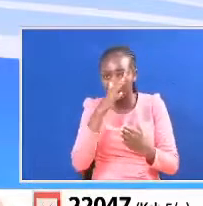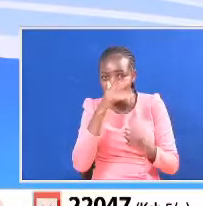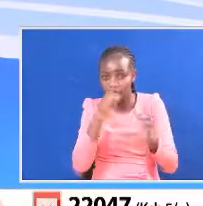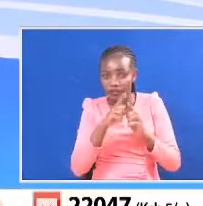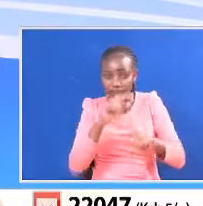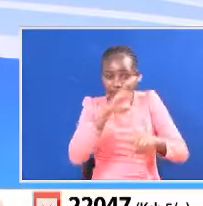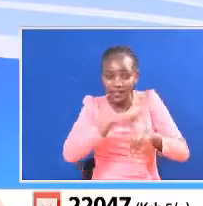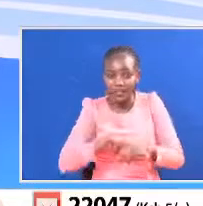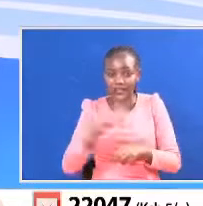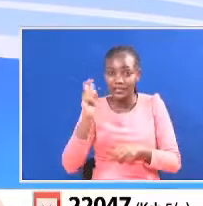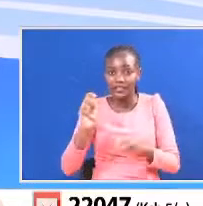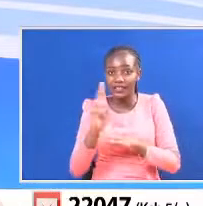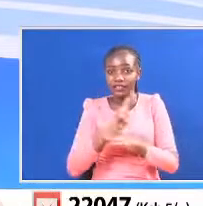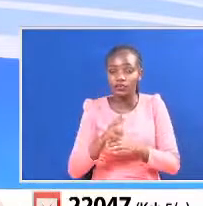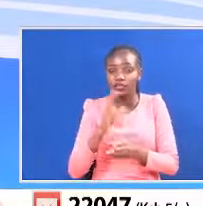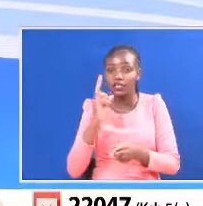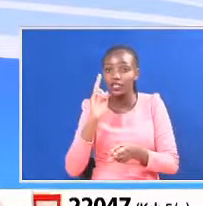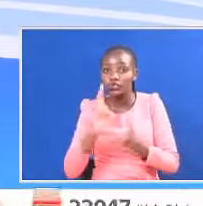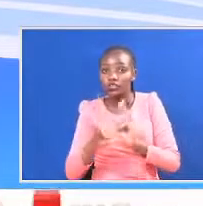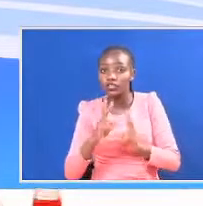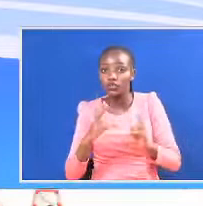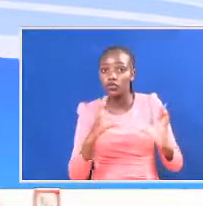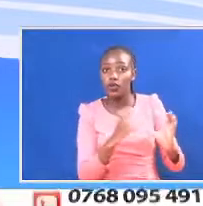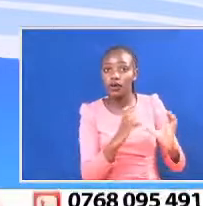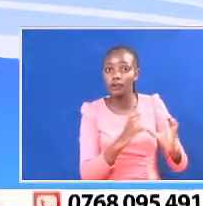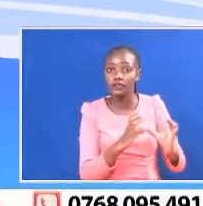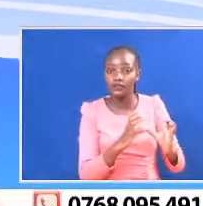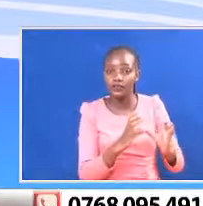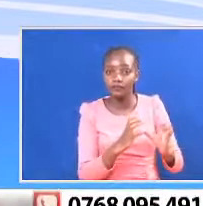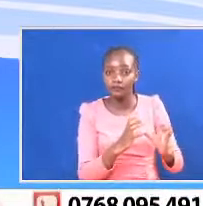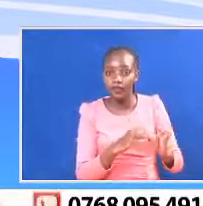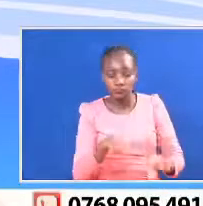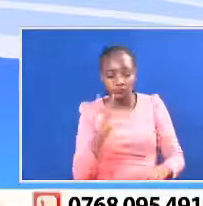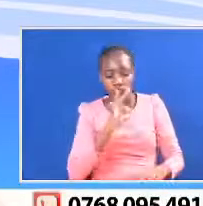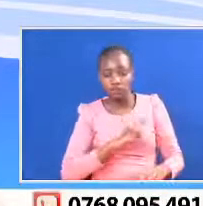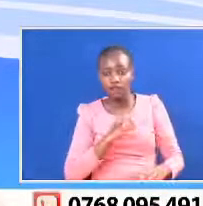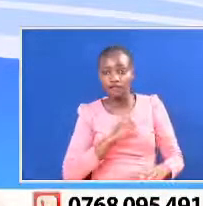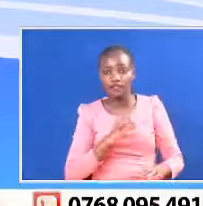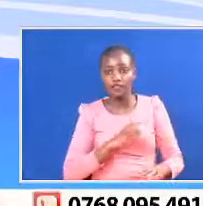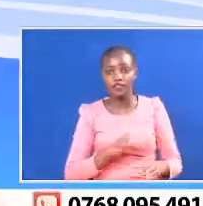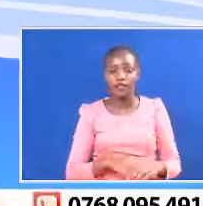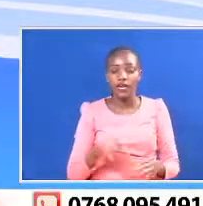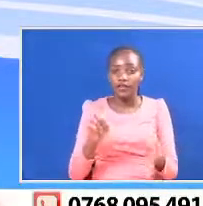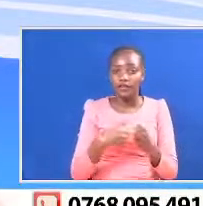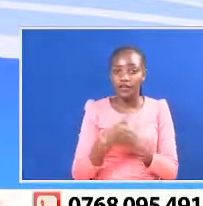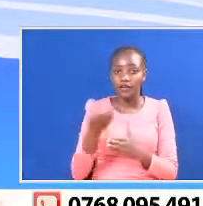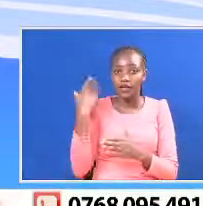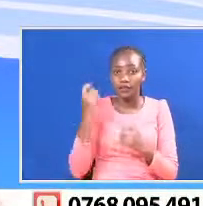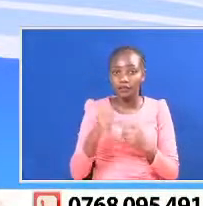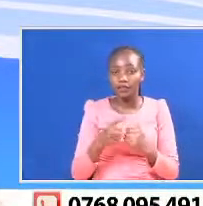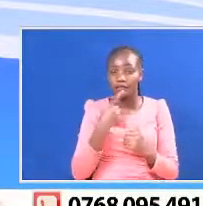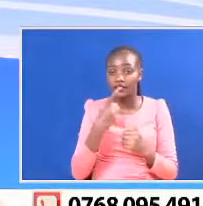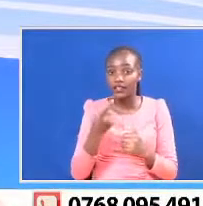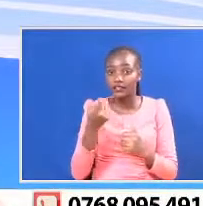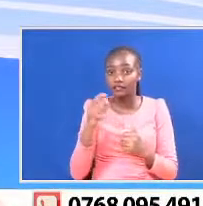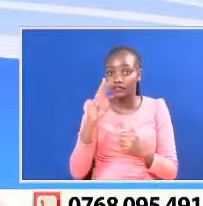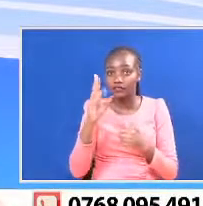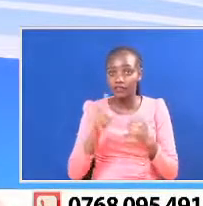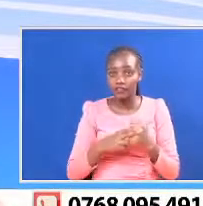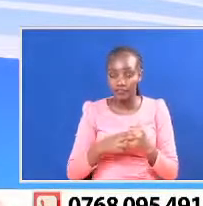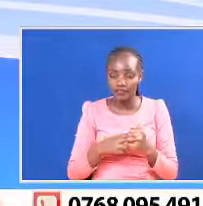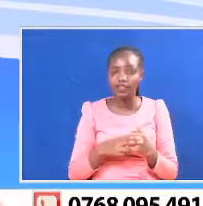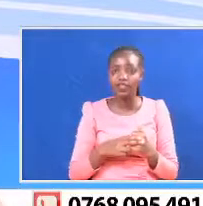tenders using 22 companies with him as the soul beneficiary last month rigathhi told TV 47 that the